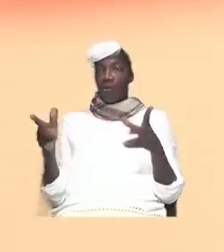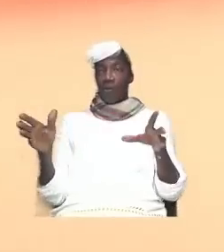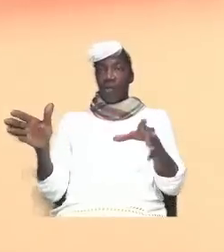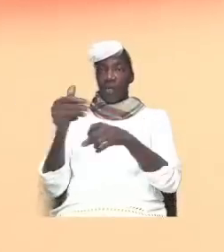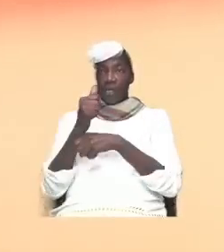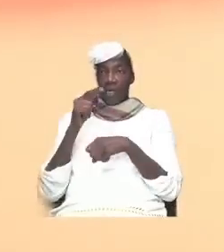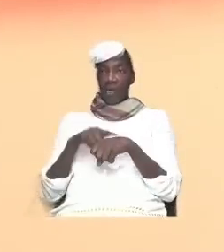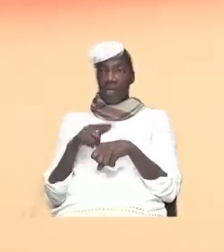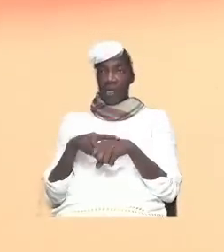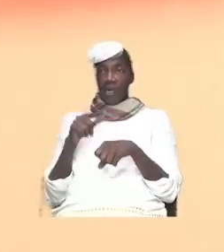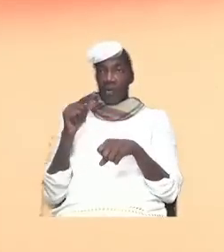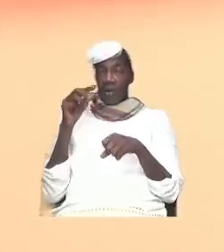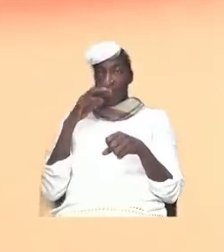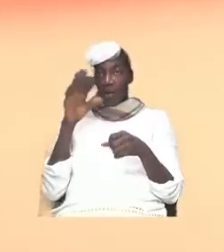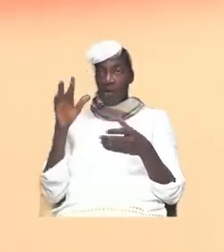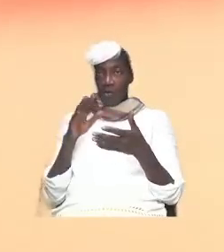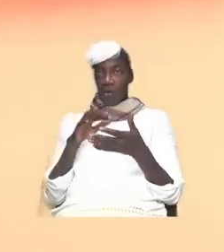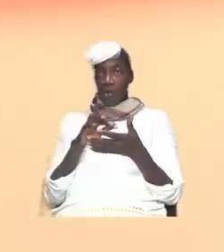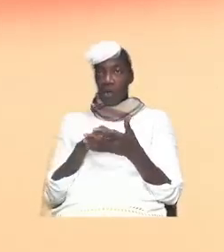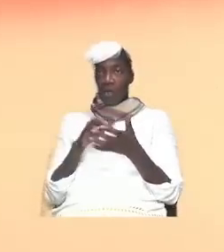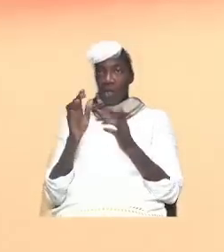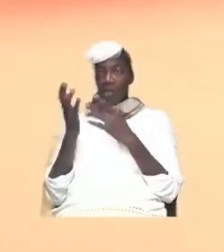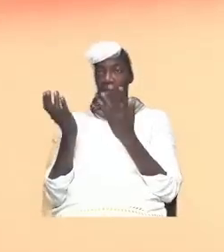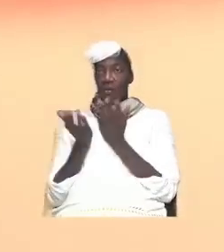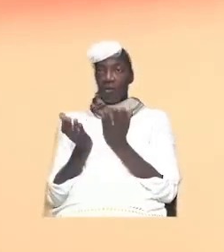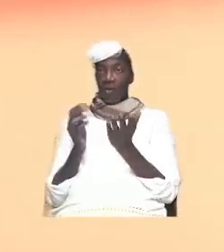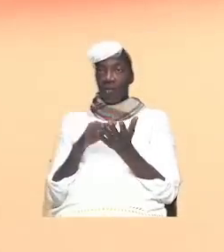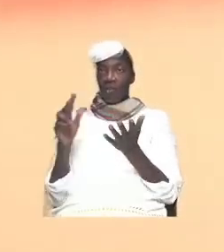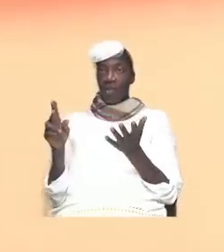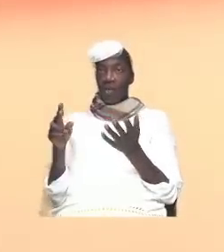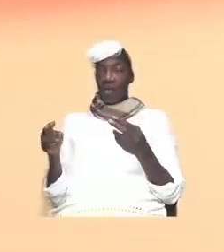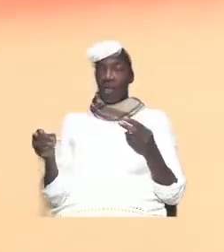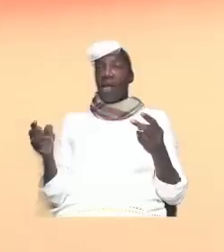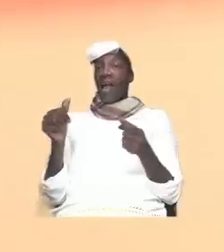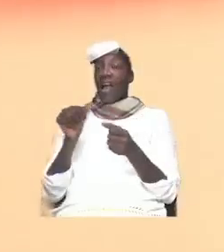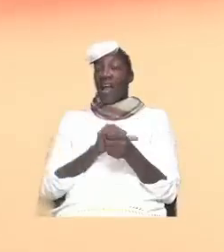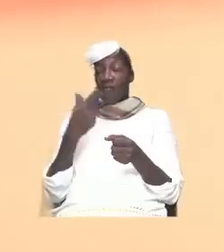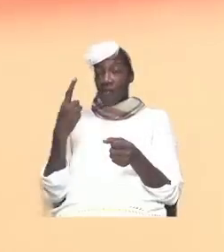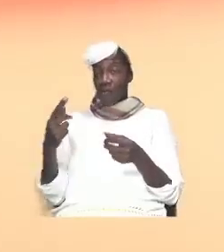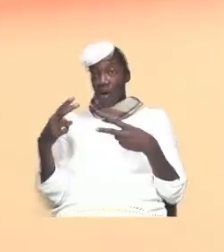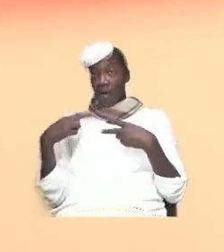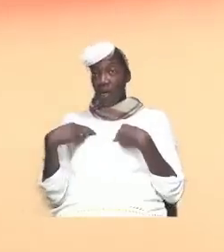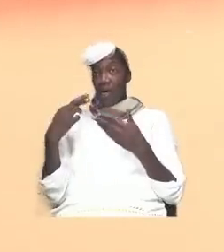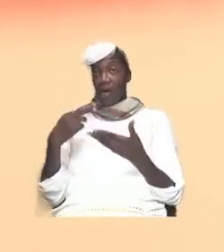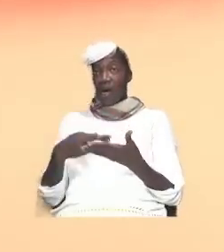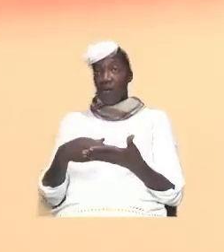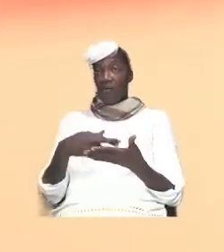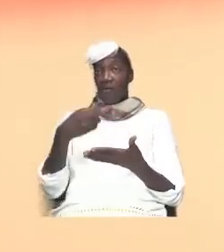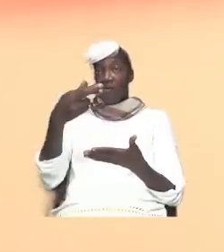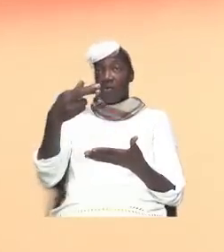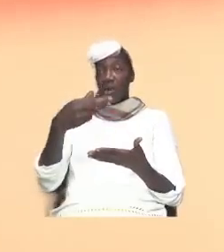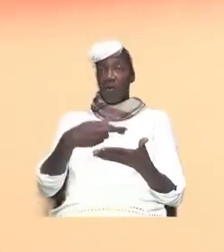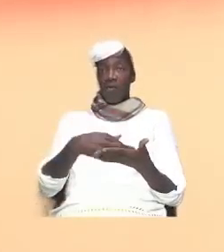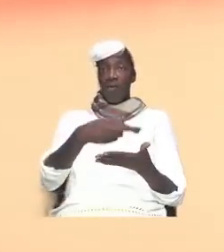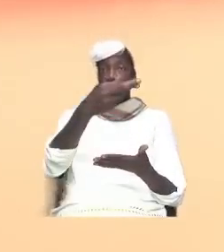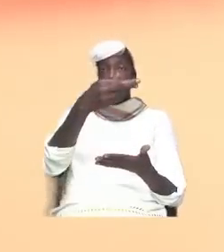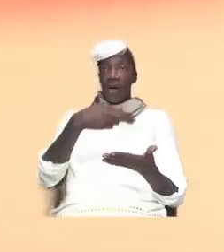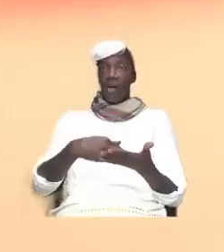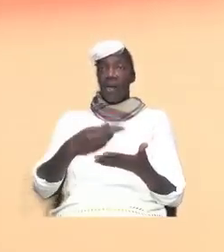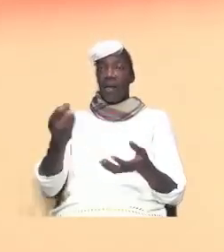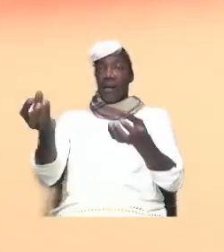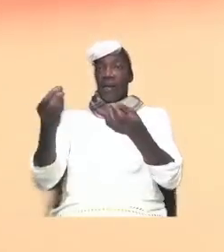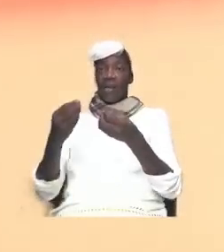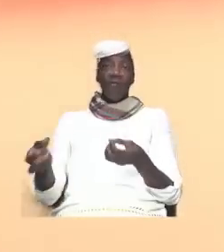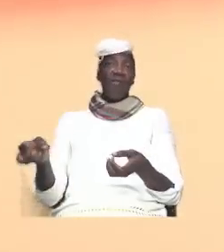and we're going to look at the scriptures, because every one of them, he says, has a reward for those who give me some water to drink,